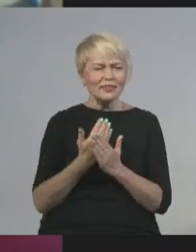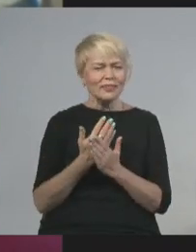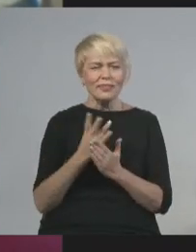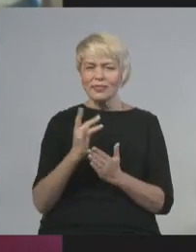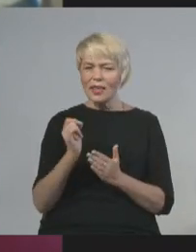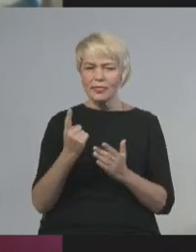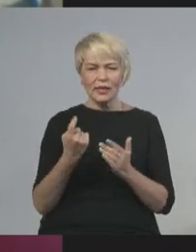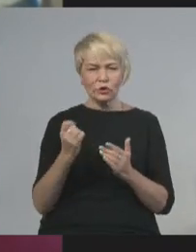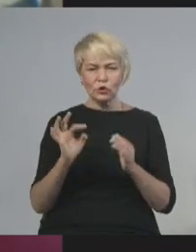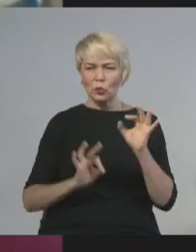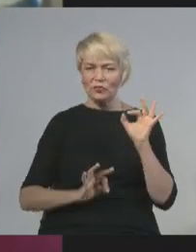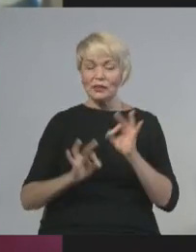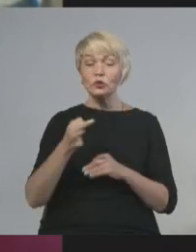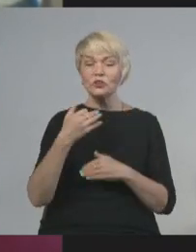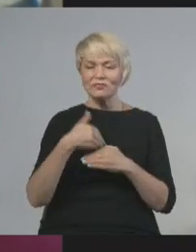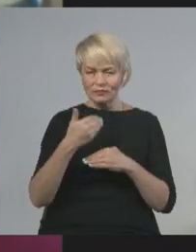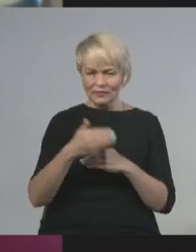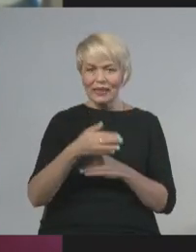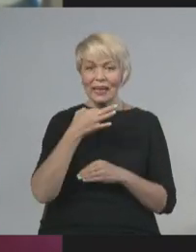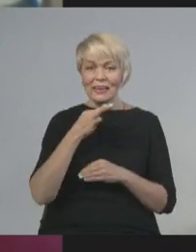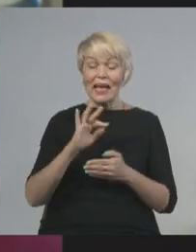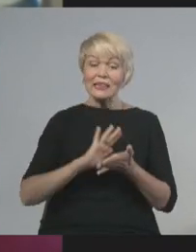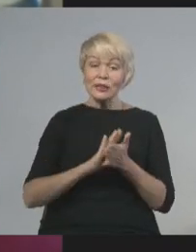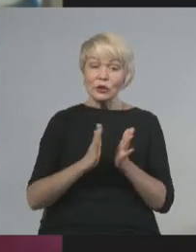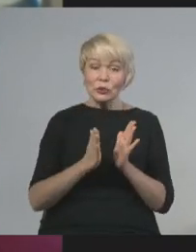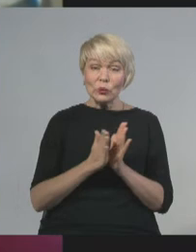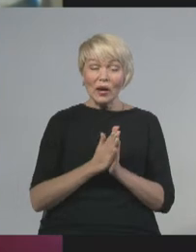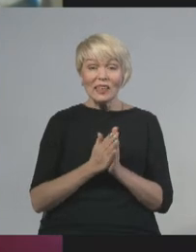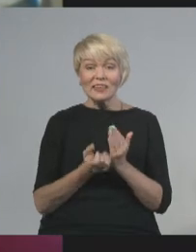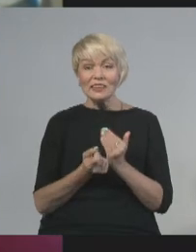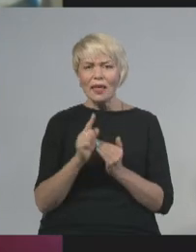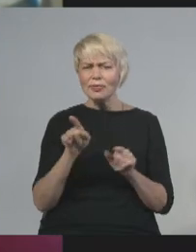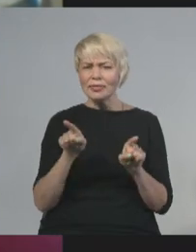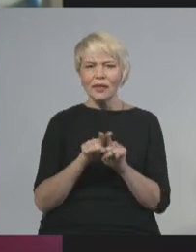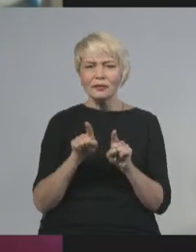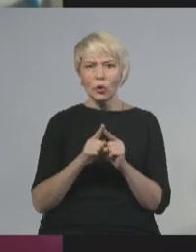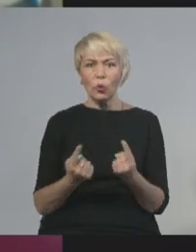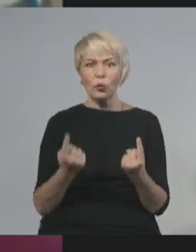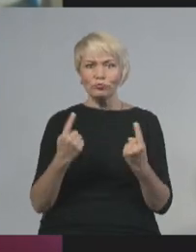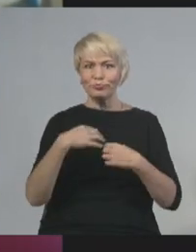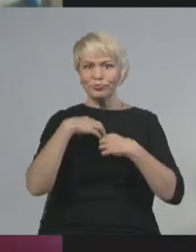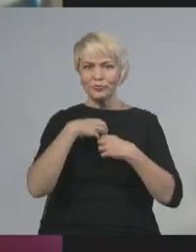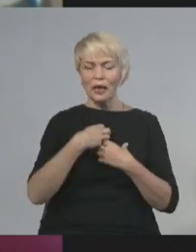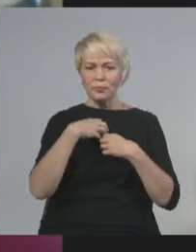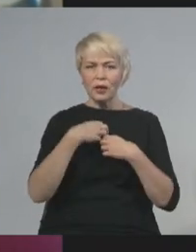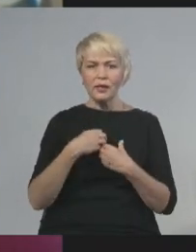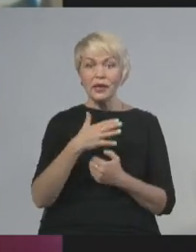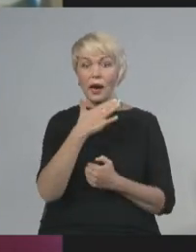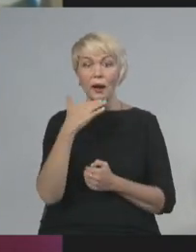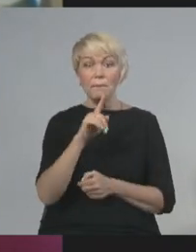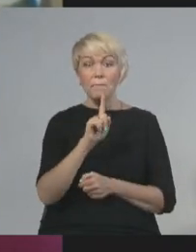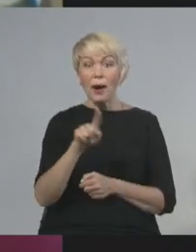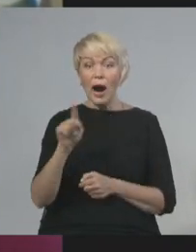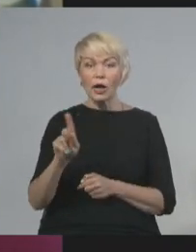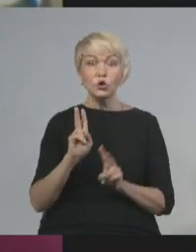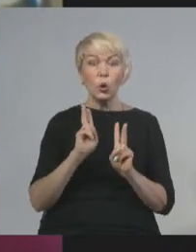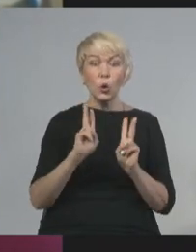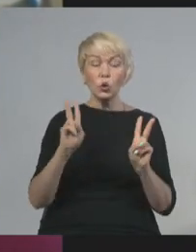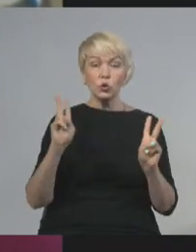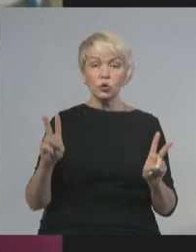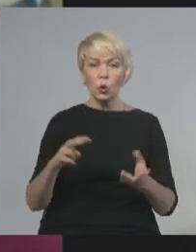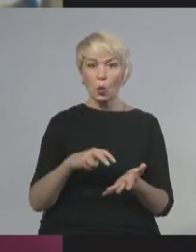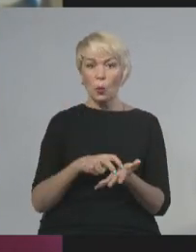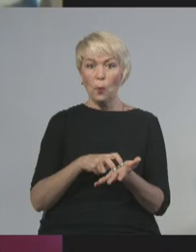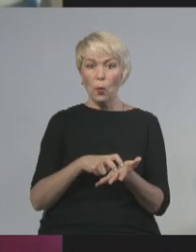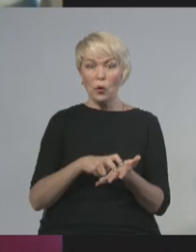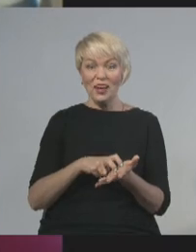didn't prove to be as terrible as dramatic as a lot of people feared in mid-march thank you ivana and very